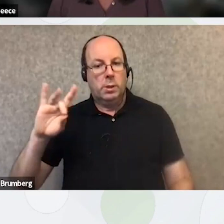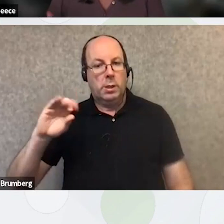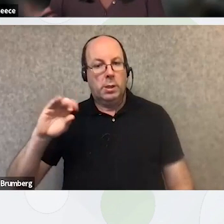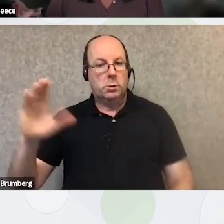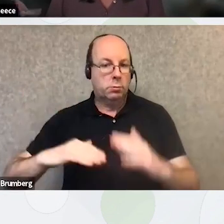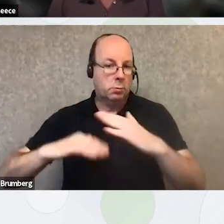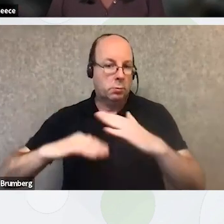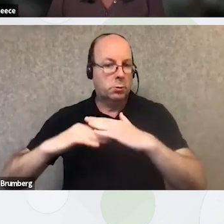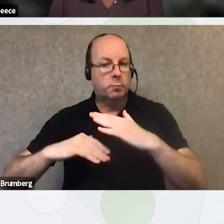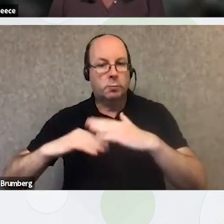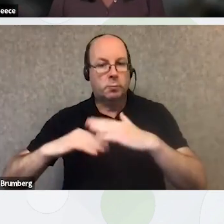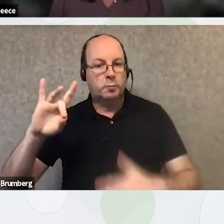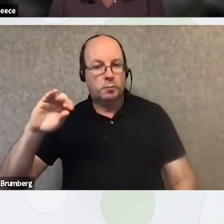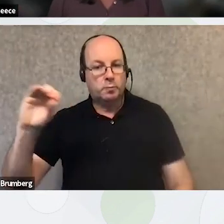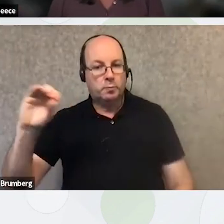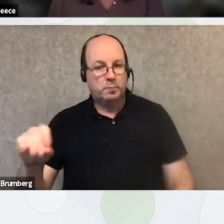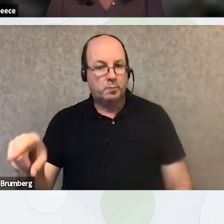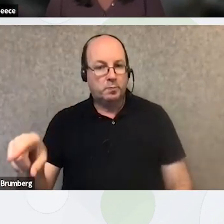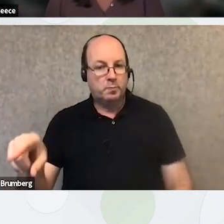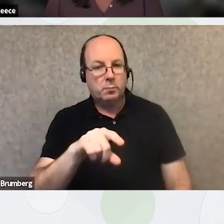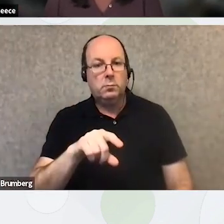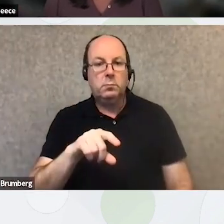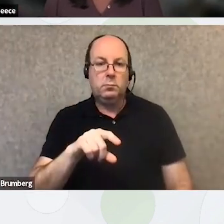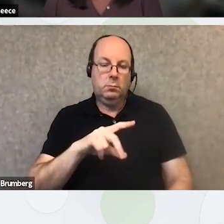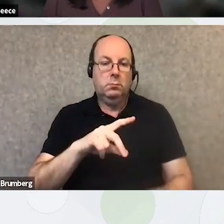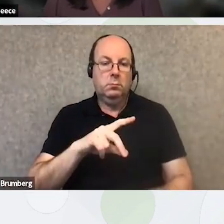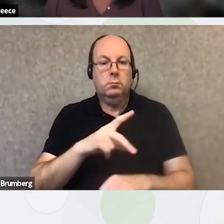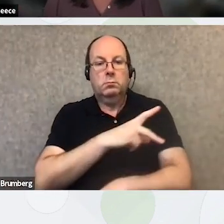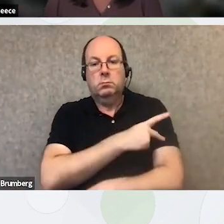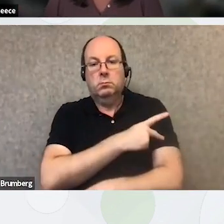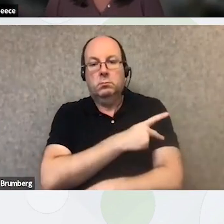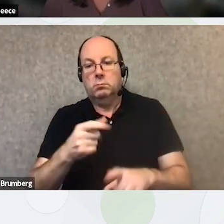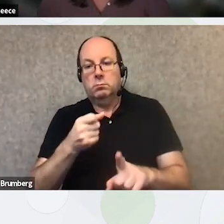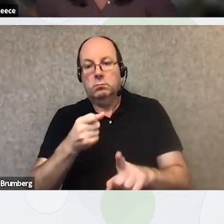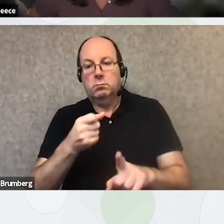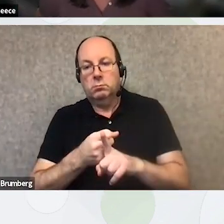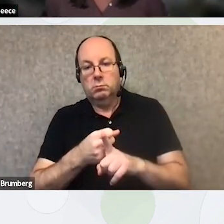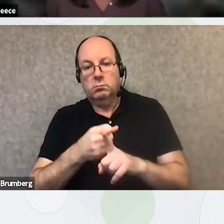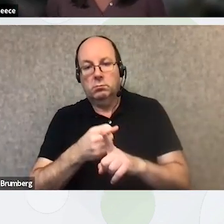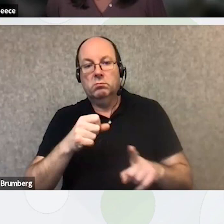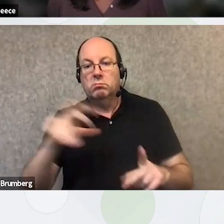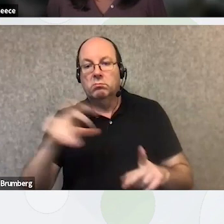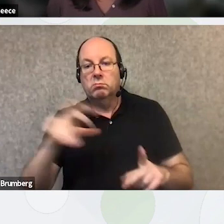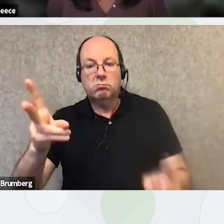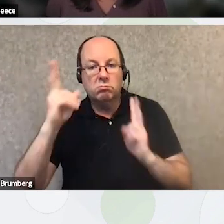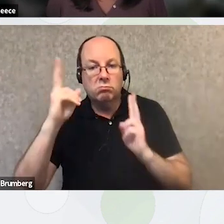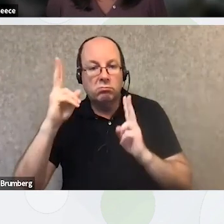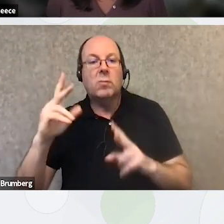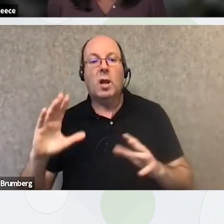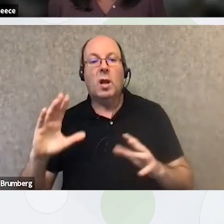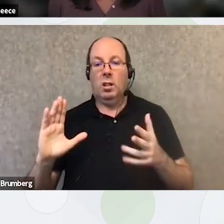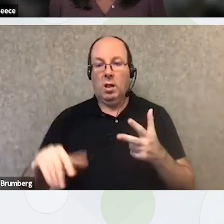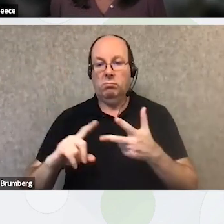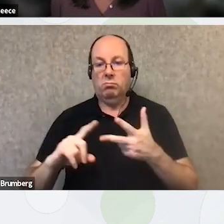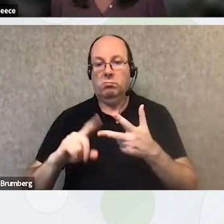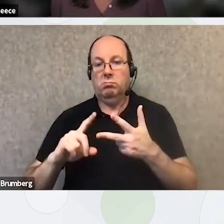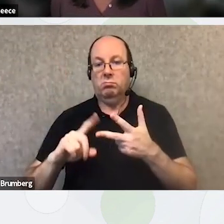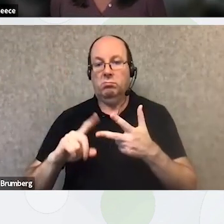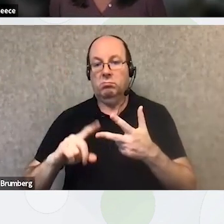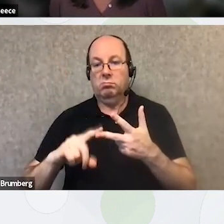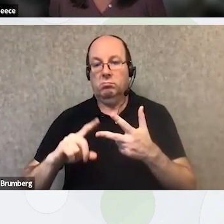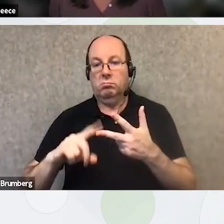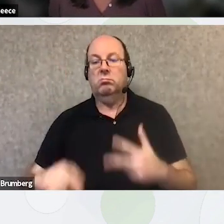either outpatient or inpatient evaluation for lower respiratory tract disease. And then at the bottom, you can see where I have the